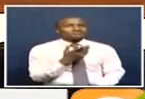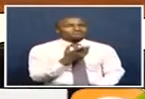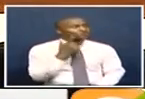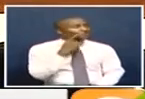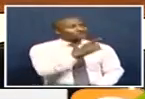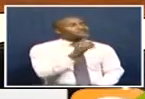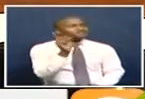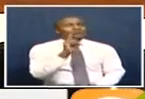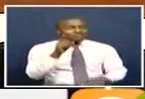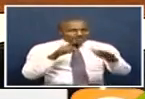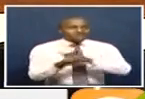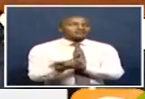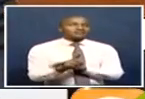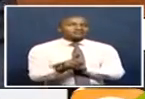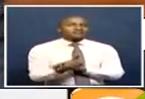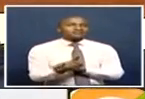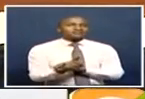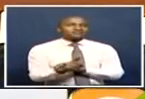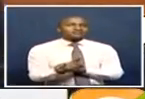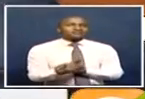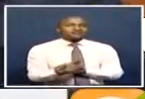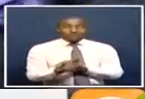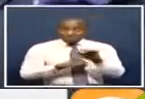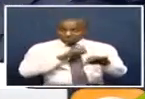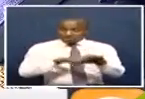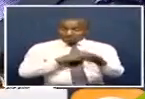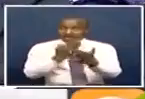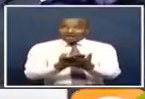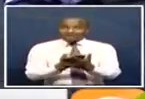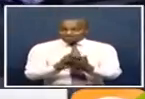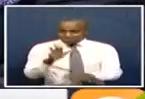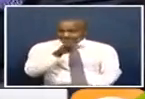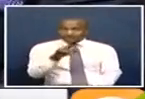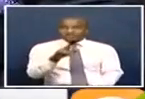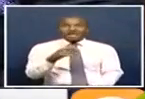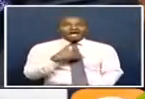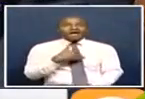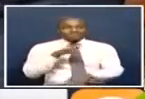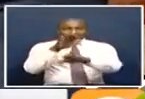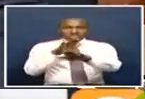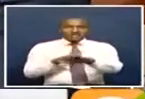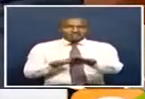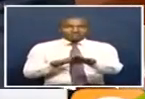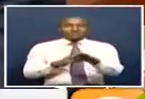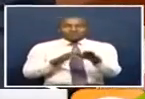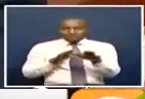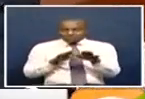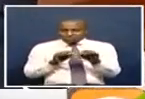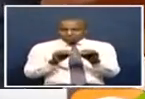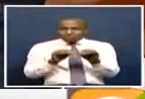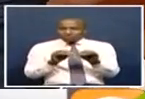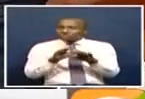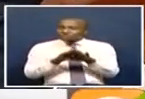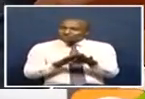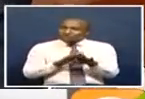Nairobi. Correct. It's the gateway. And normally when you arrive at that particular place, there is traffic jam. So the vehicles are moving at a very low